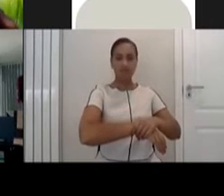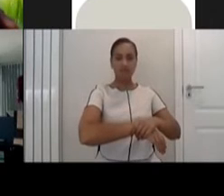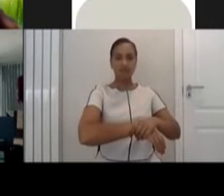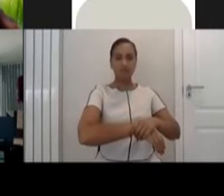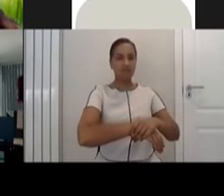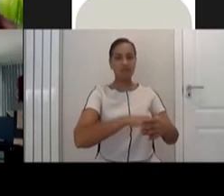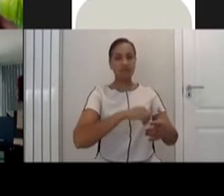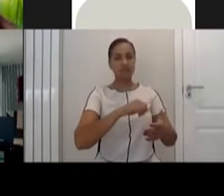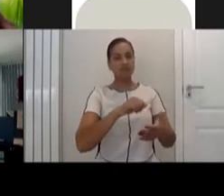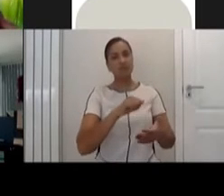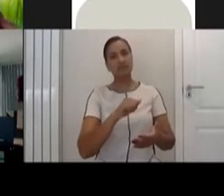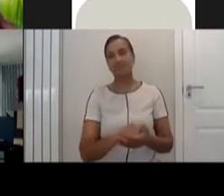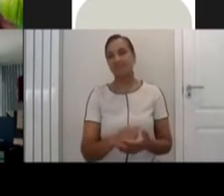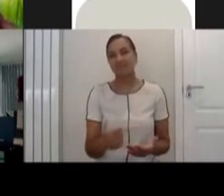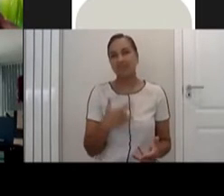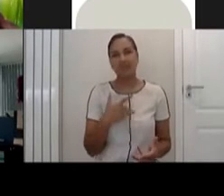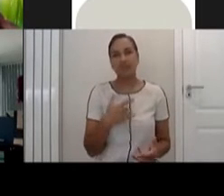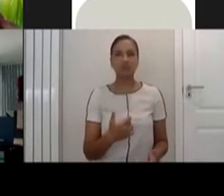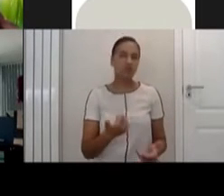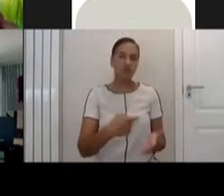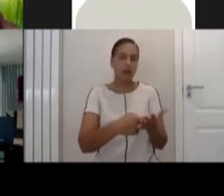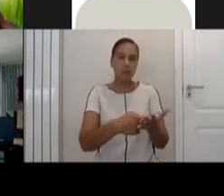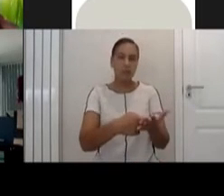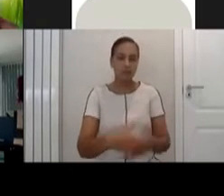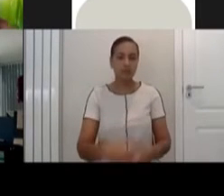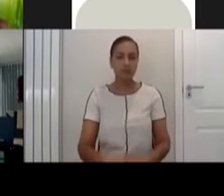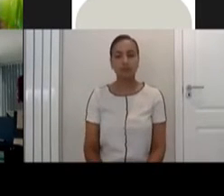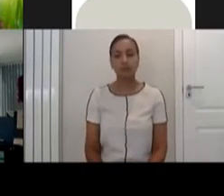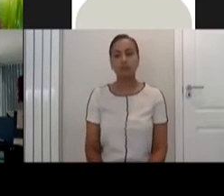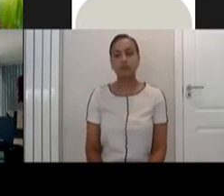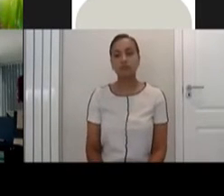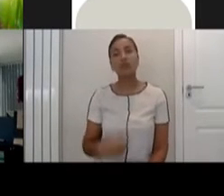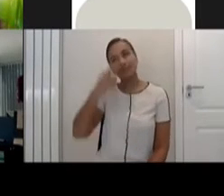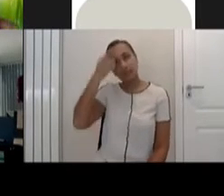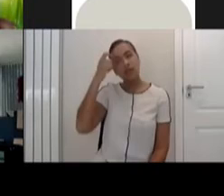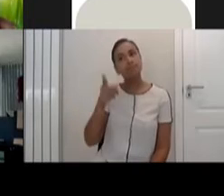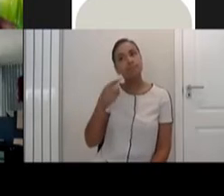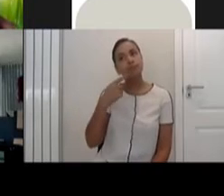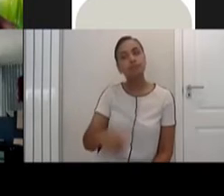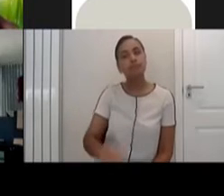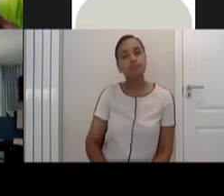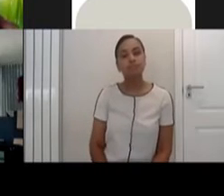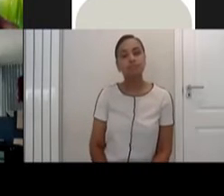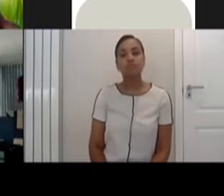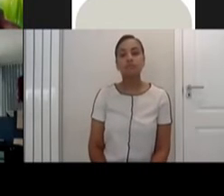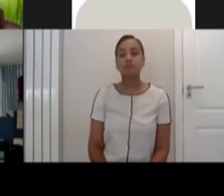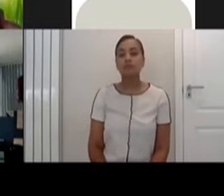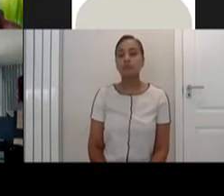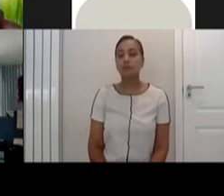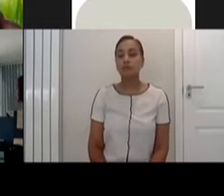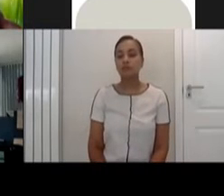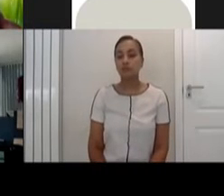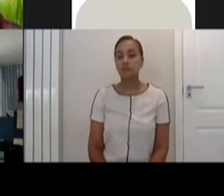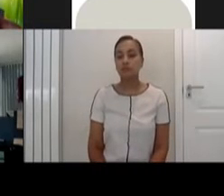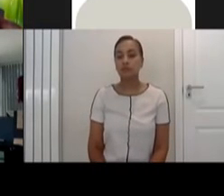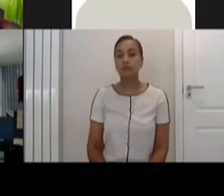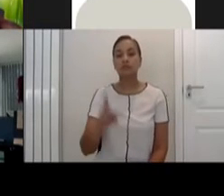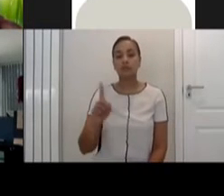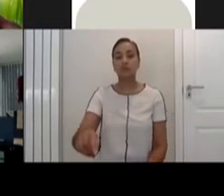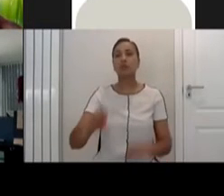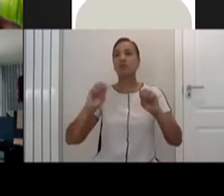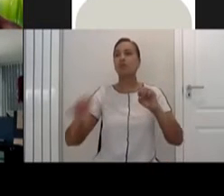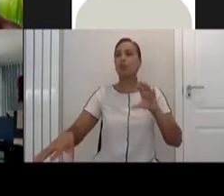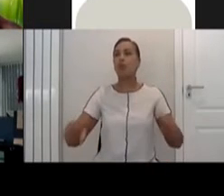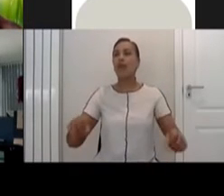incorrectly because of their glove wearing. No, I understand that, and I guess I think the point that they're also making is the fact that the litter and